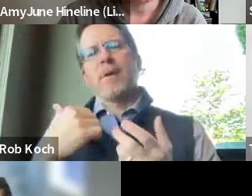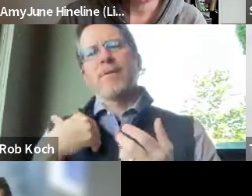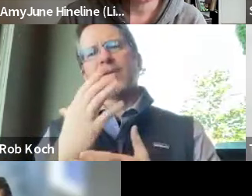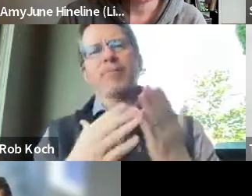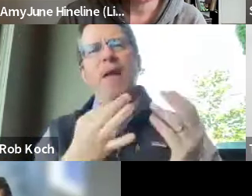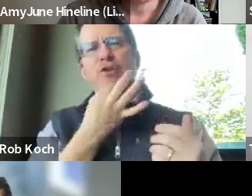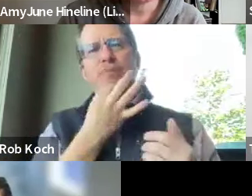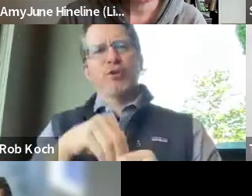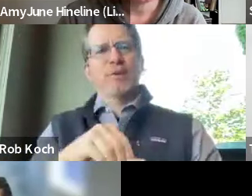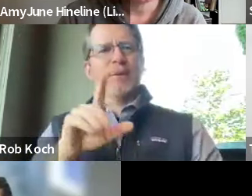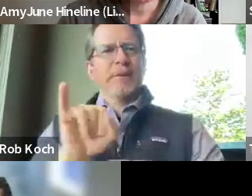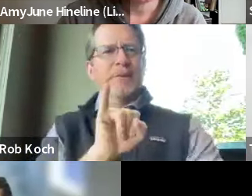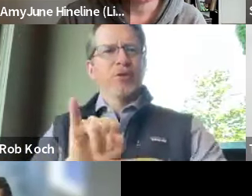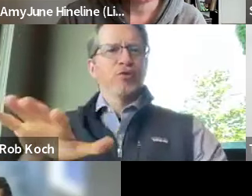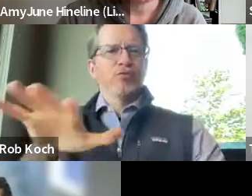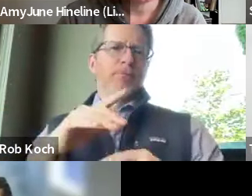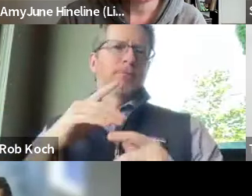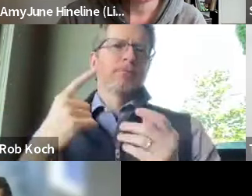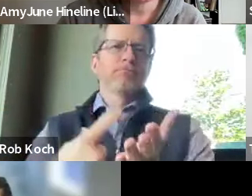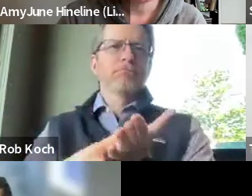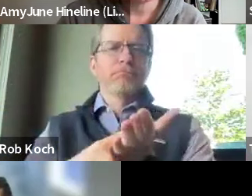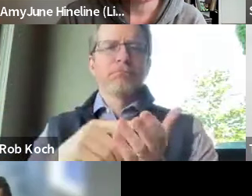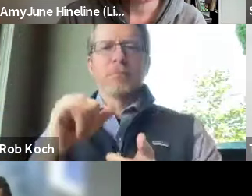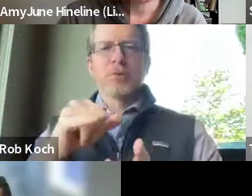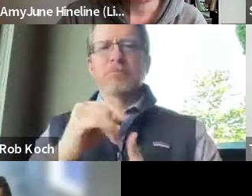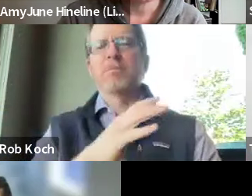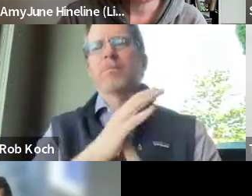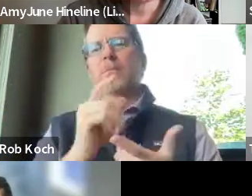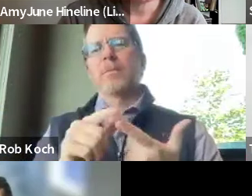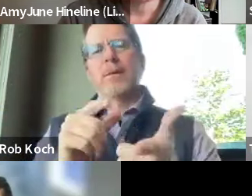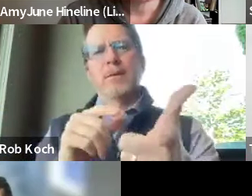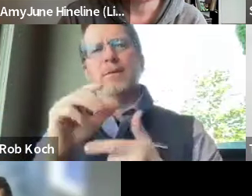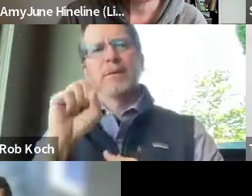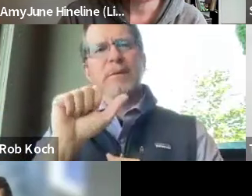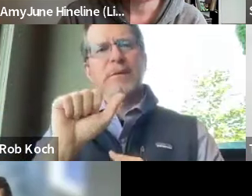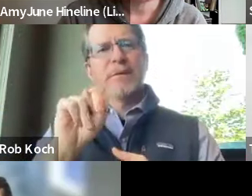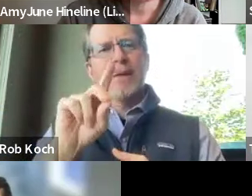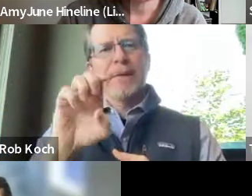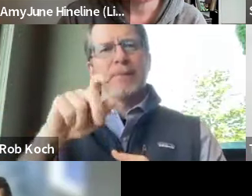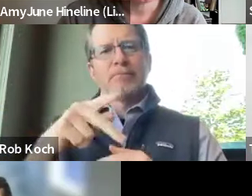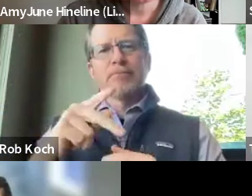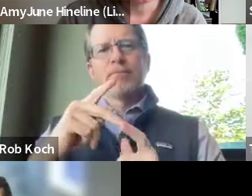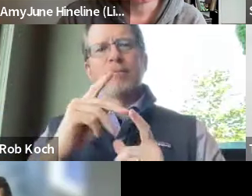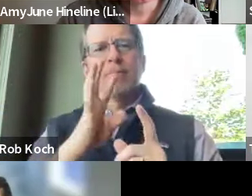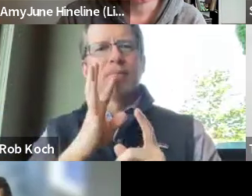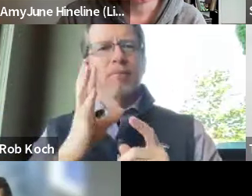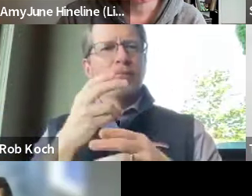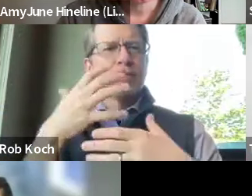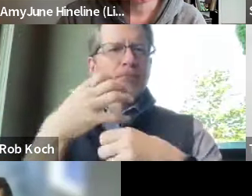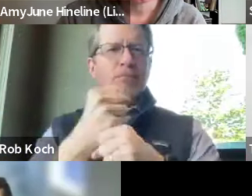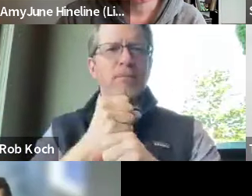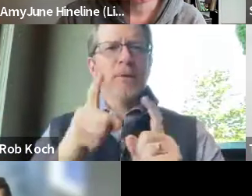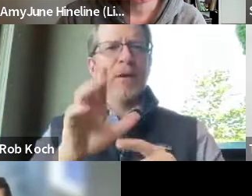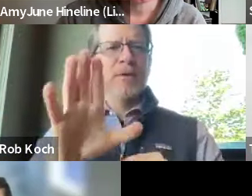IDP. And then we have some experts in the industry that'll be discussing similar topics. Also,